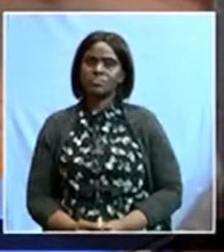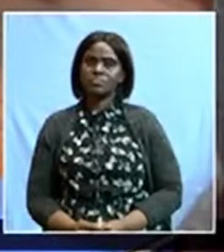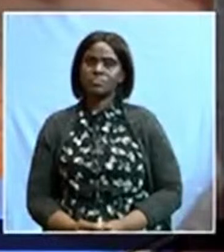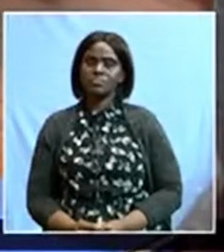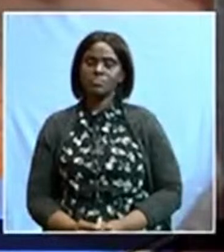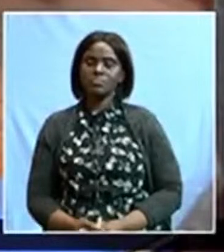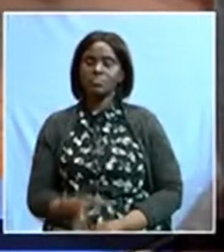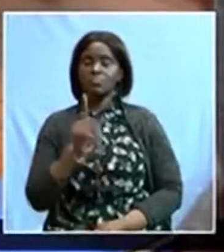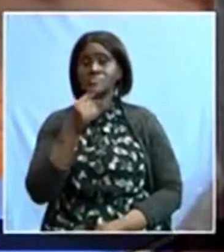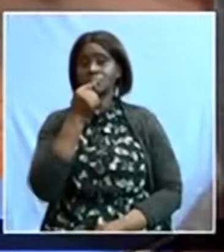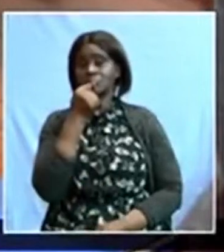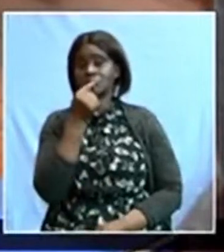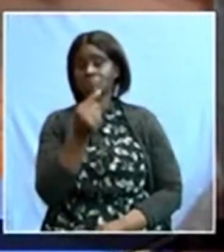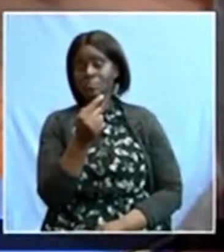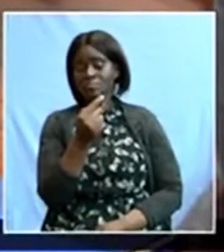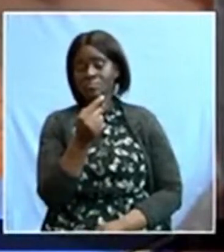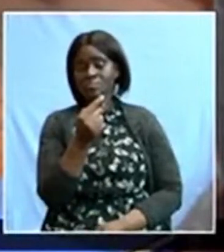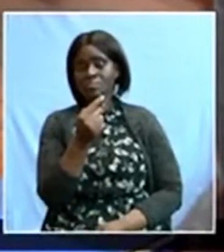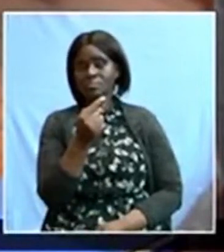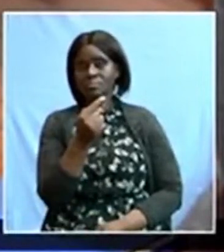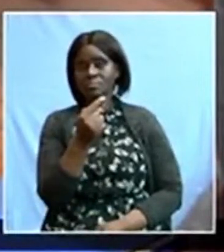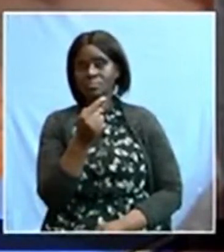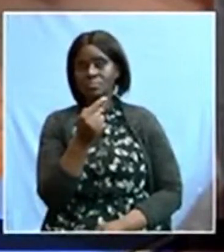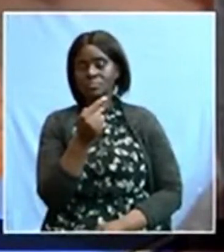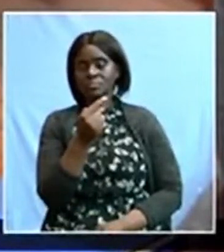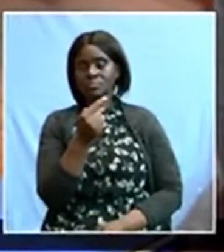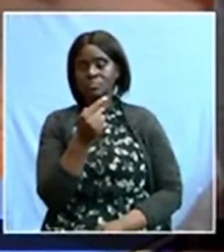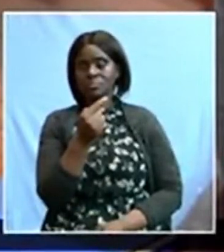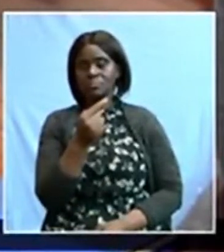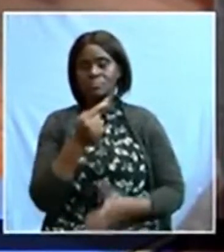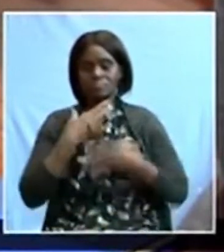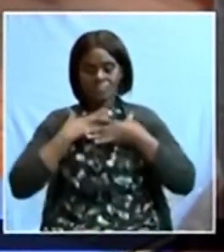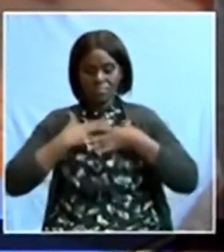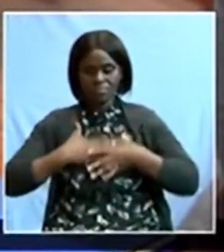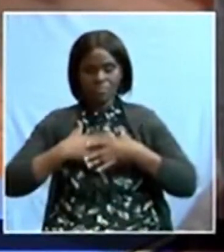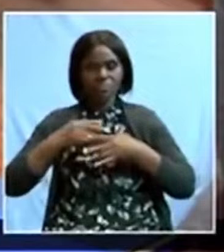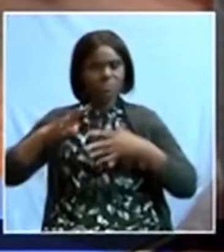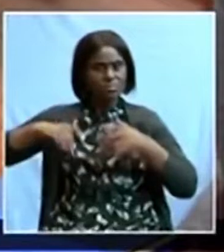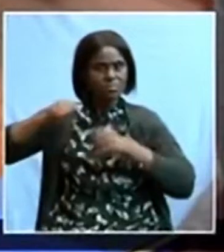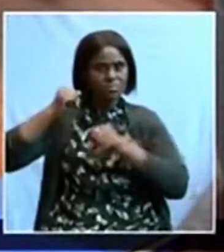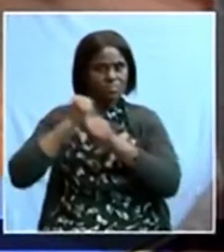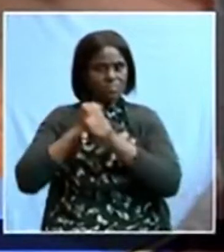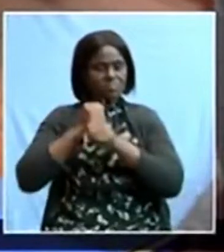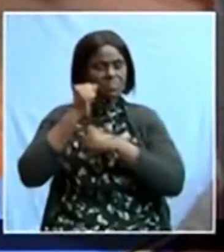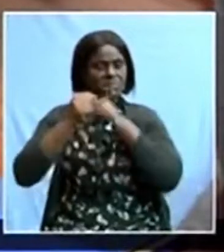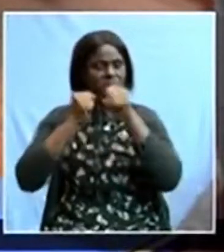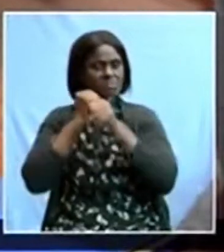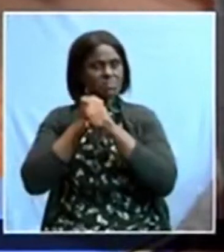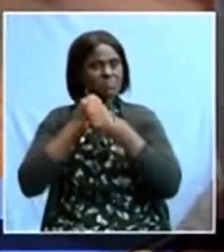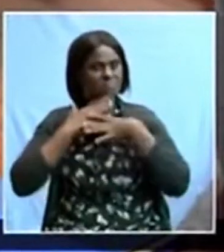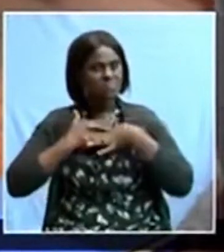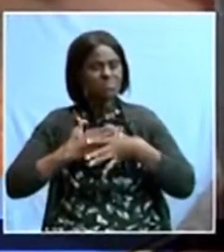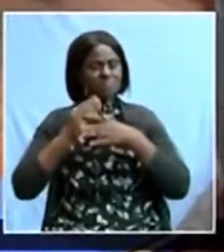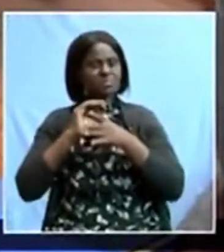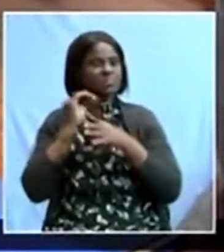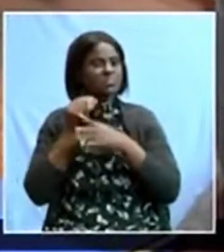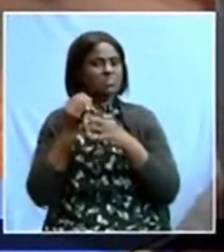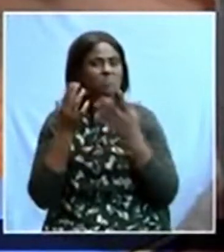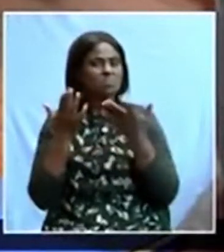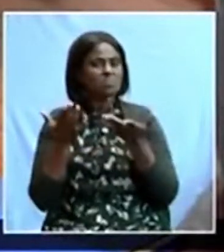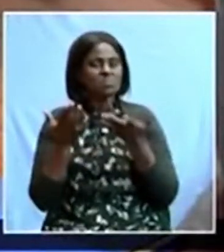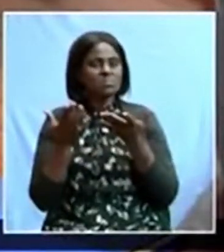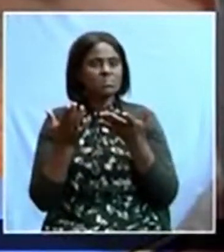You said the CS has been on leave from last year. Is it annual leave or?